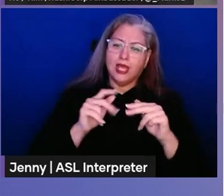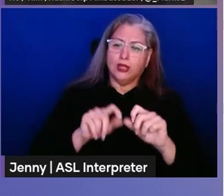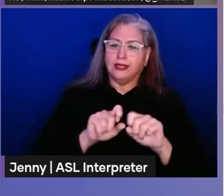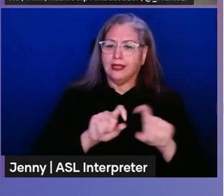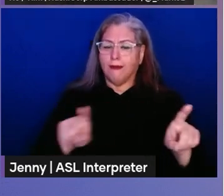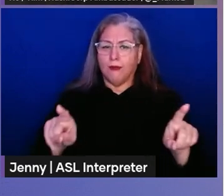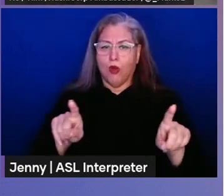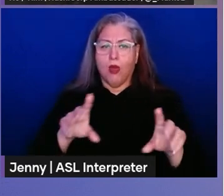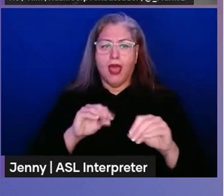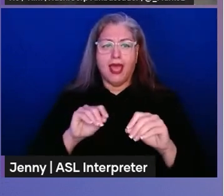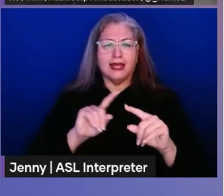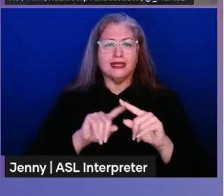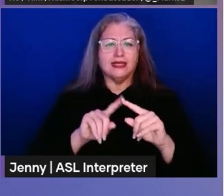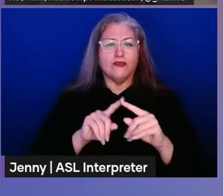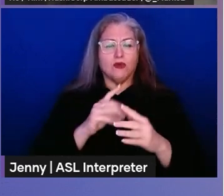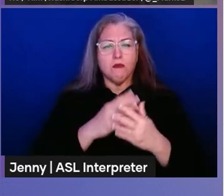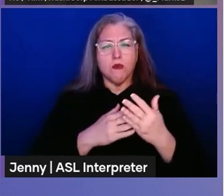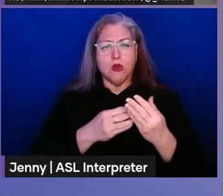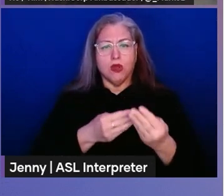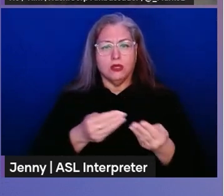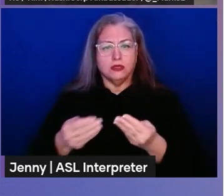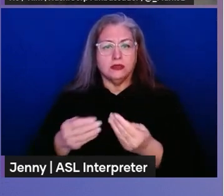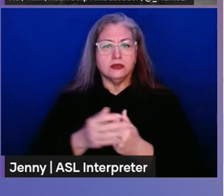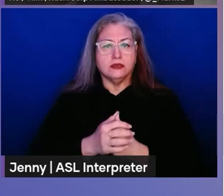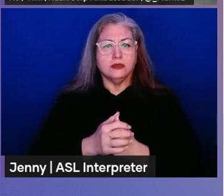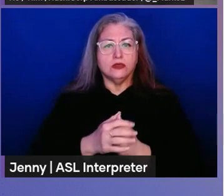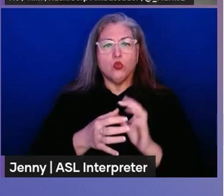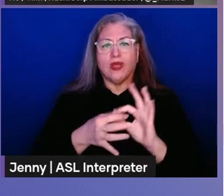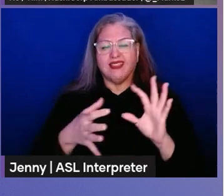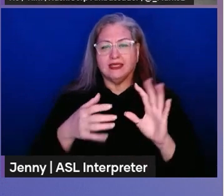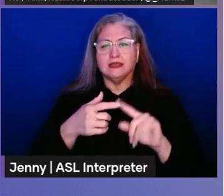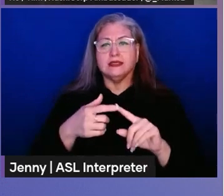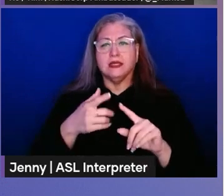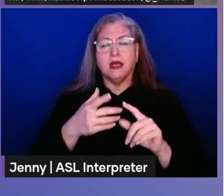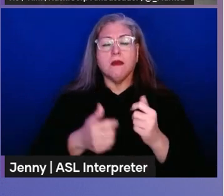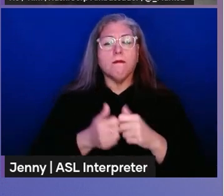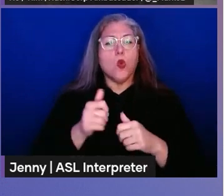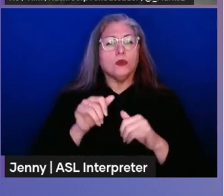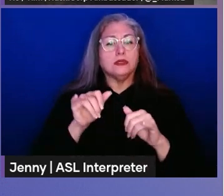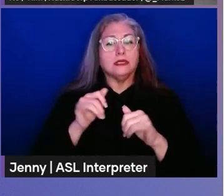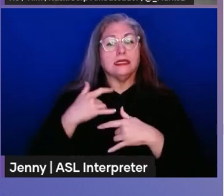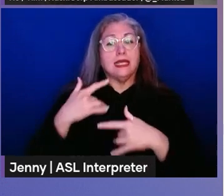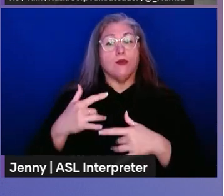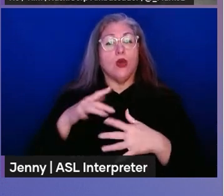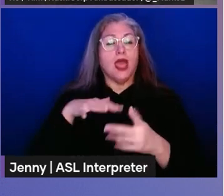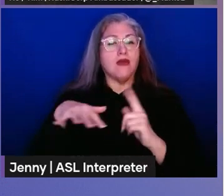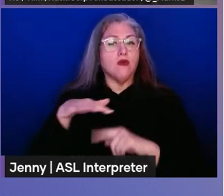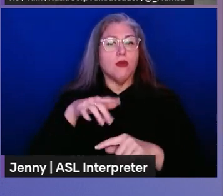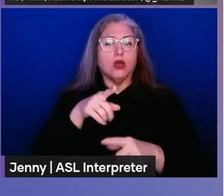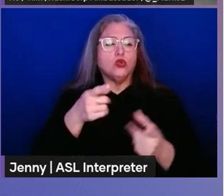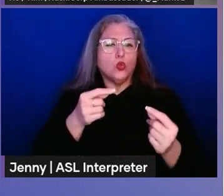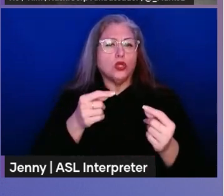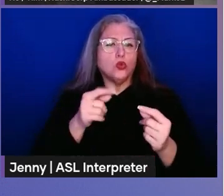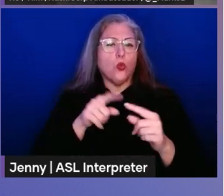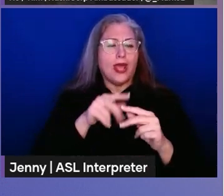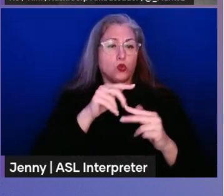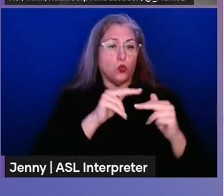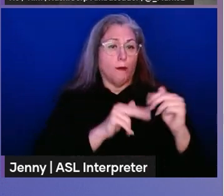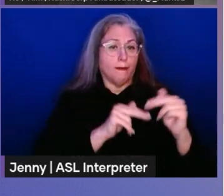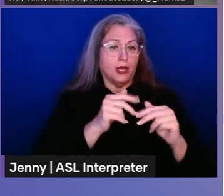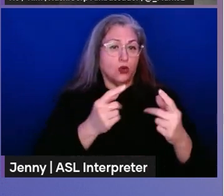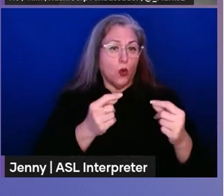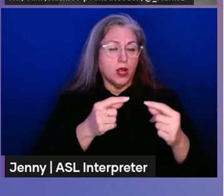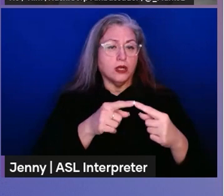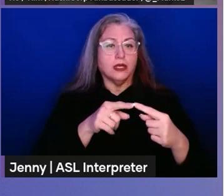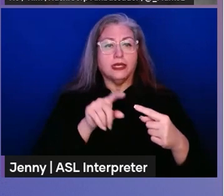of it. And in a most typical environment, what would you do as part of the build phase is, you would